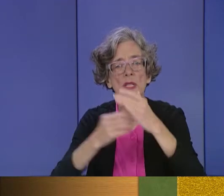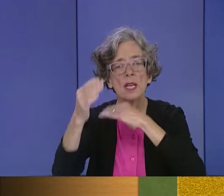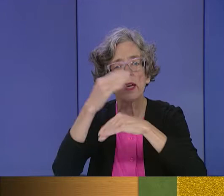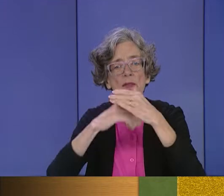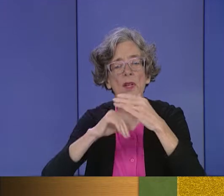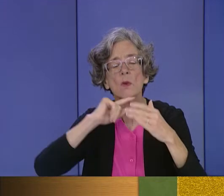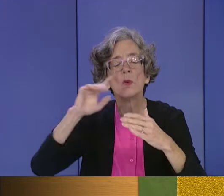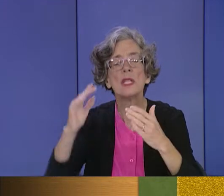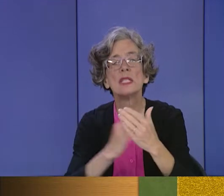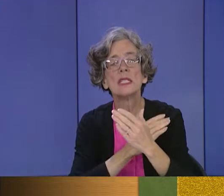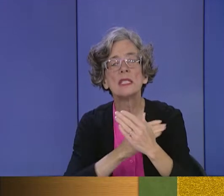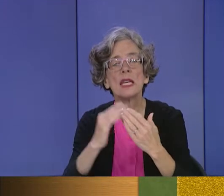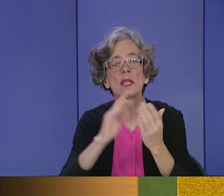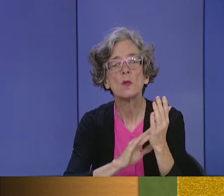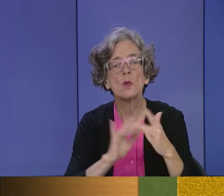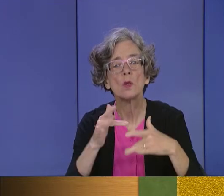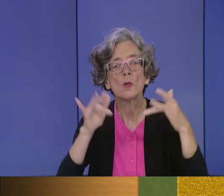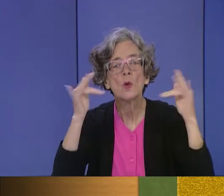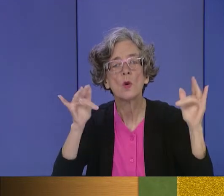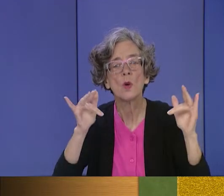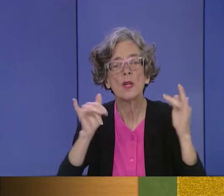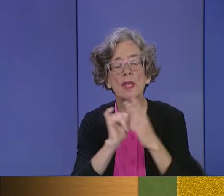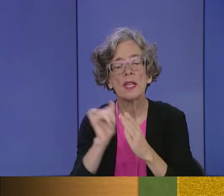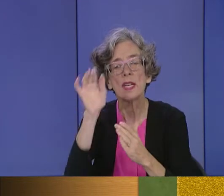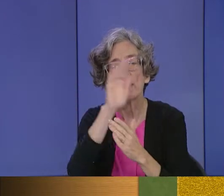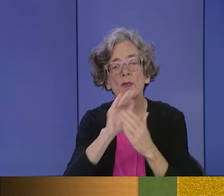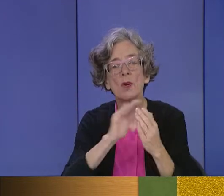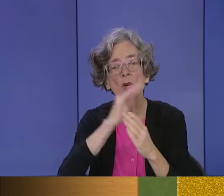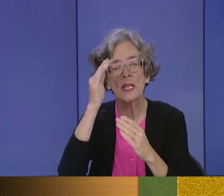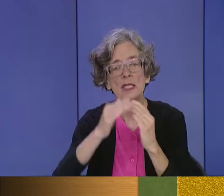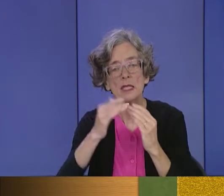the hymn of your glory as without end we acclaim.